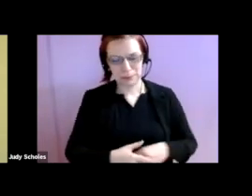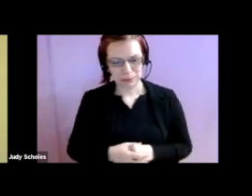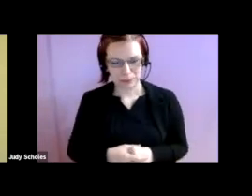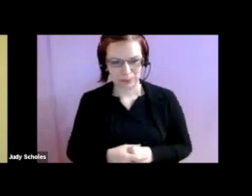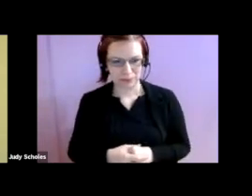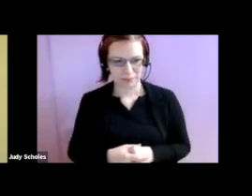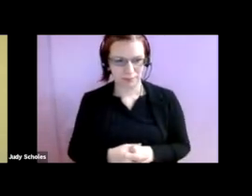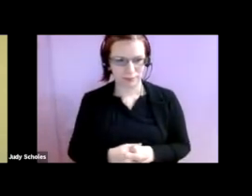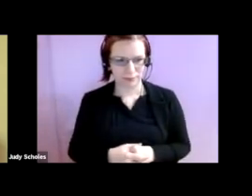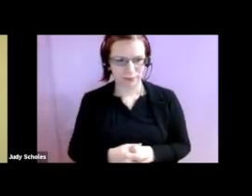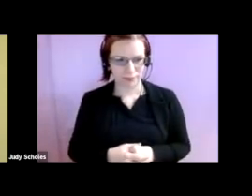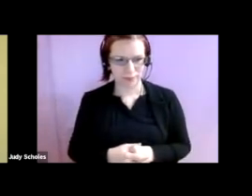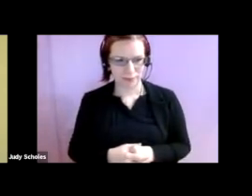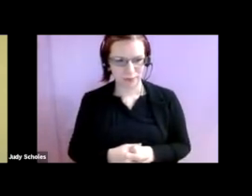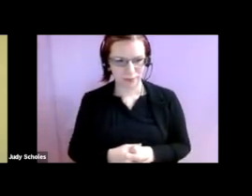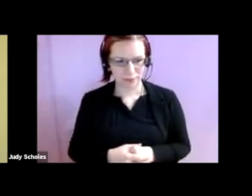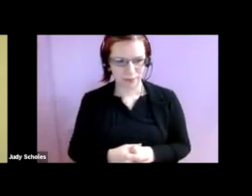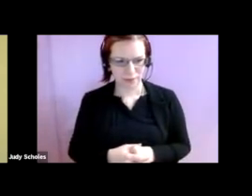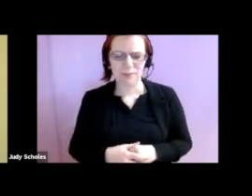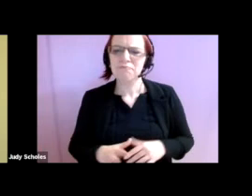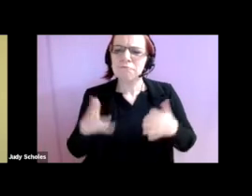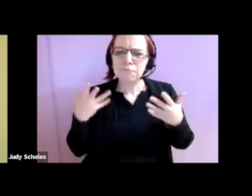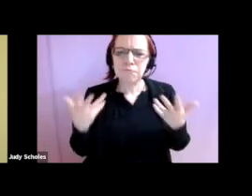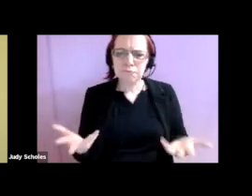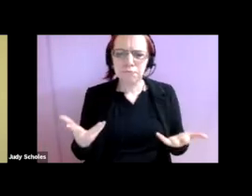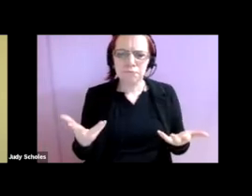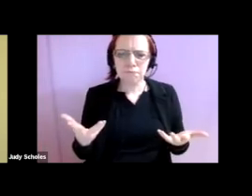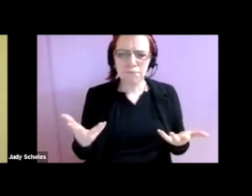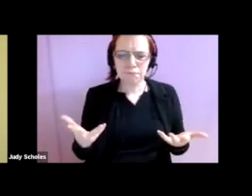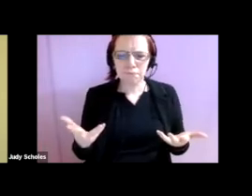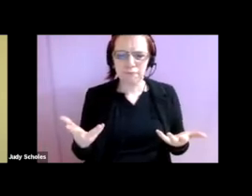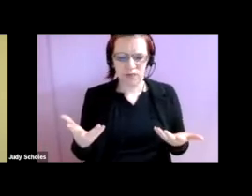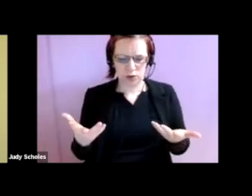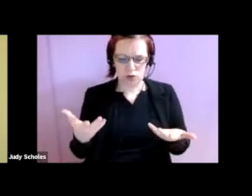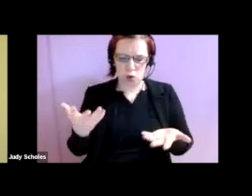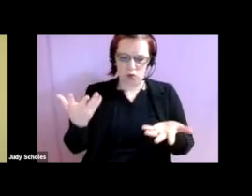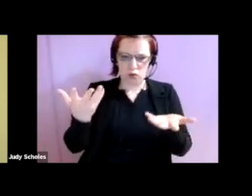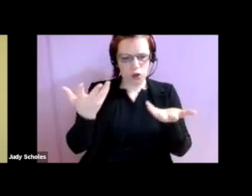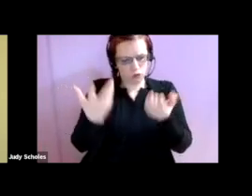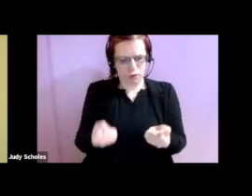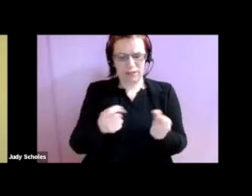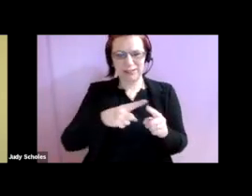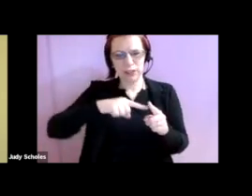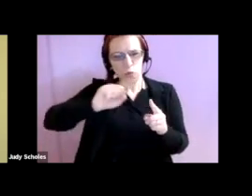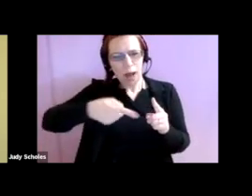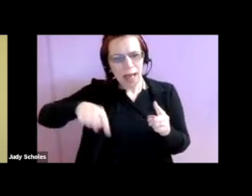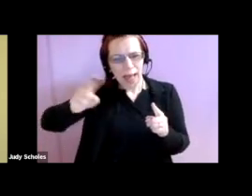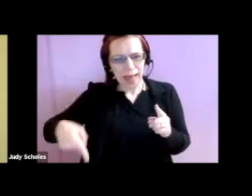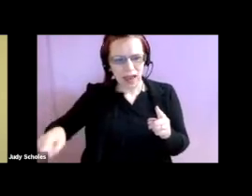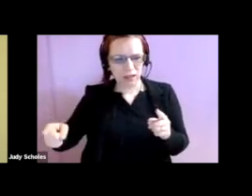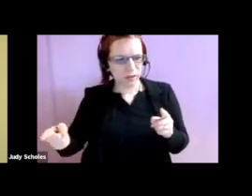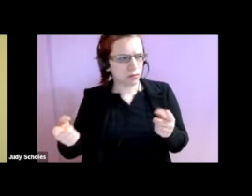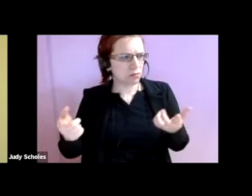So what sort of things might produce gravitational waves that are big enough for us to